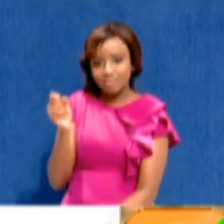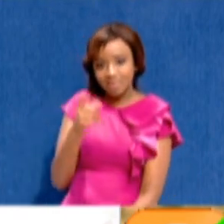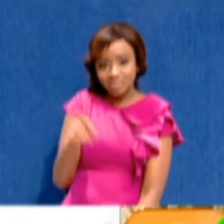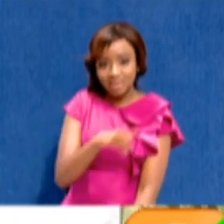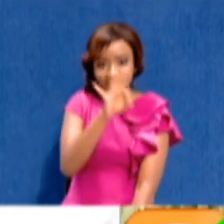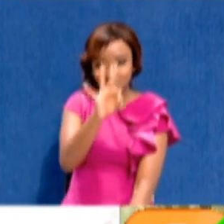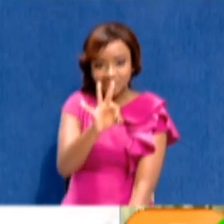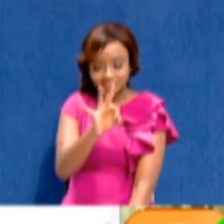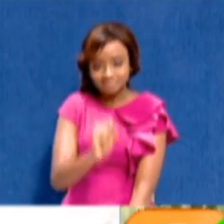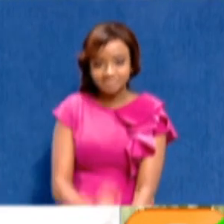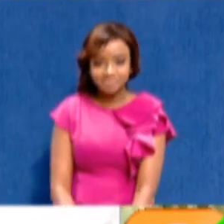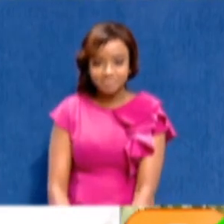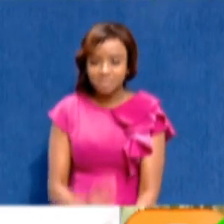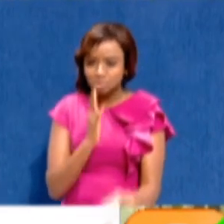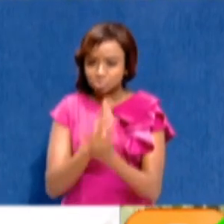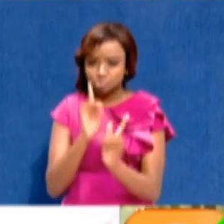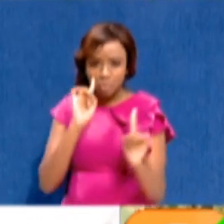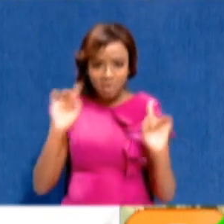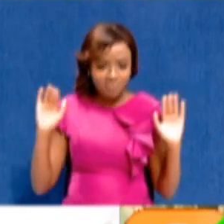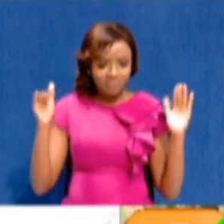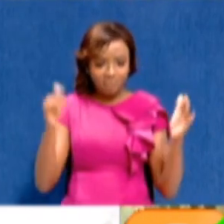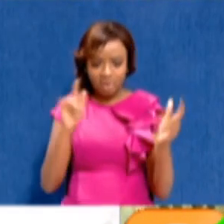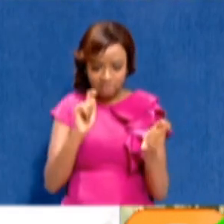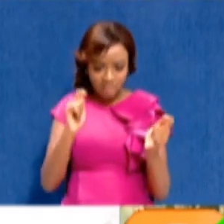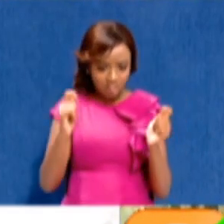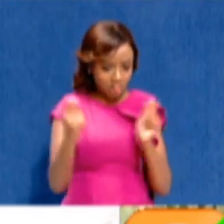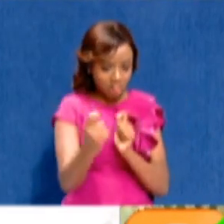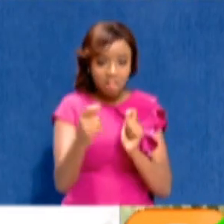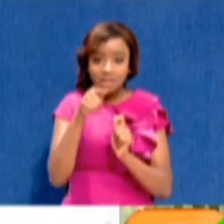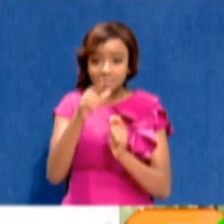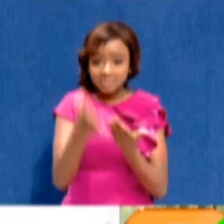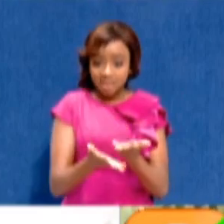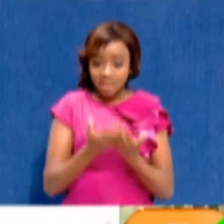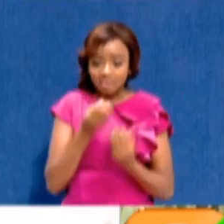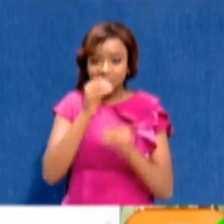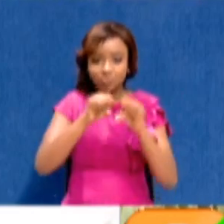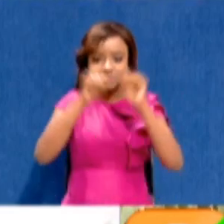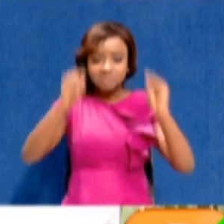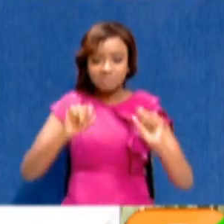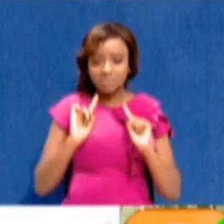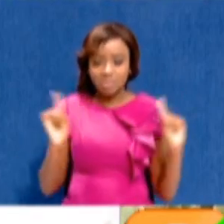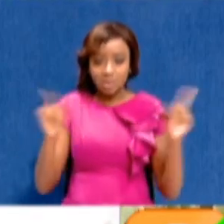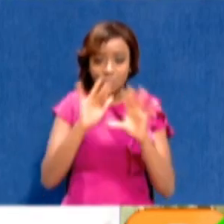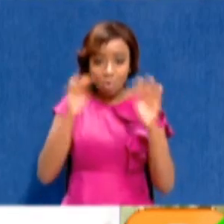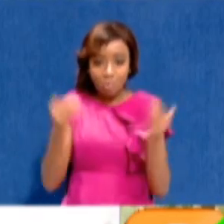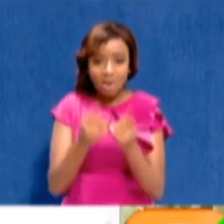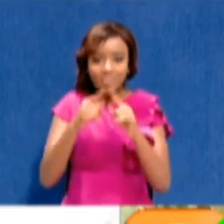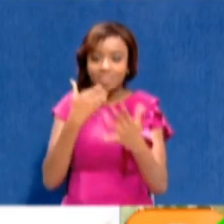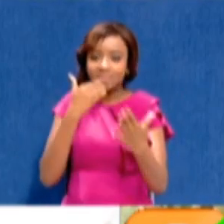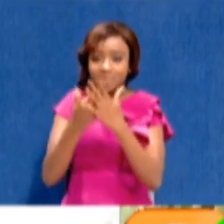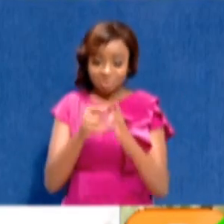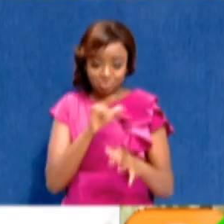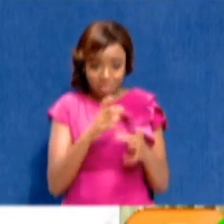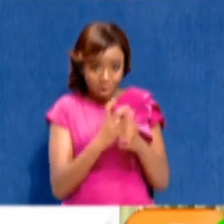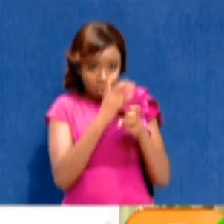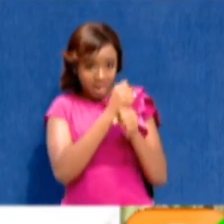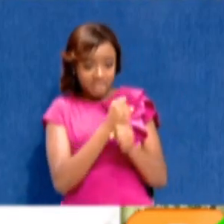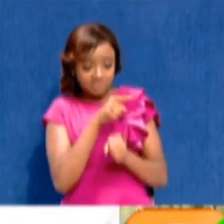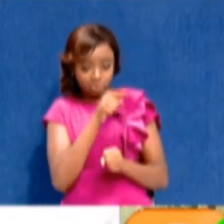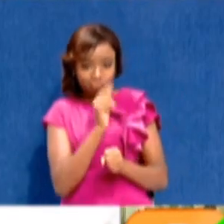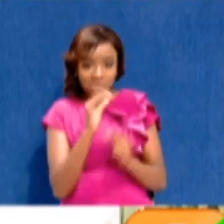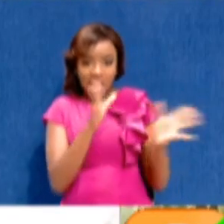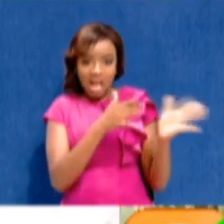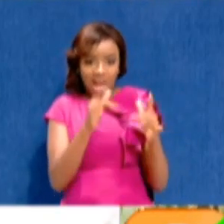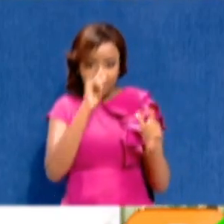3-month window. Climate change remains a big challenge to food systems all over the world. But thanks to climate smart